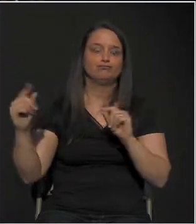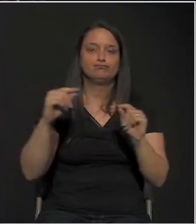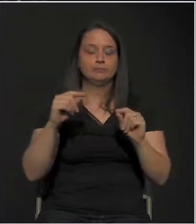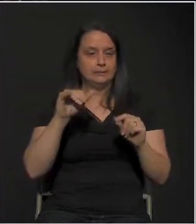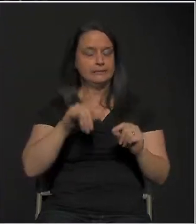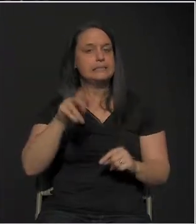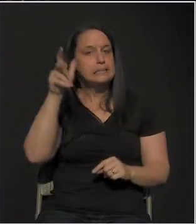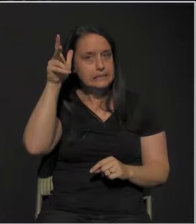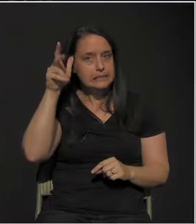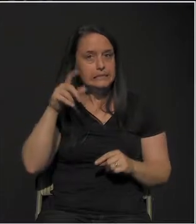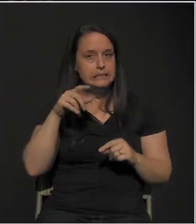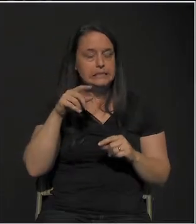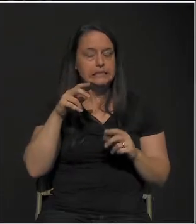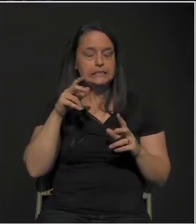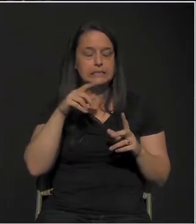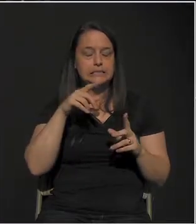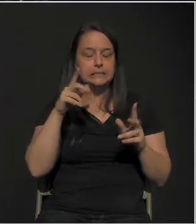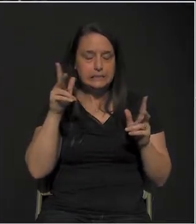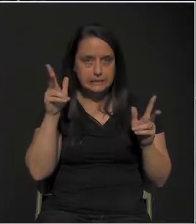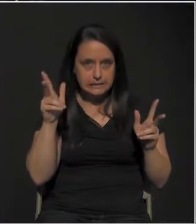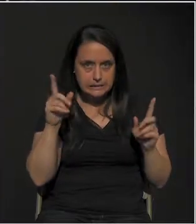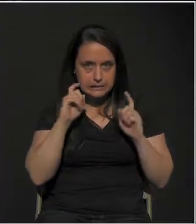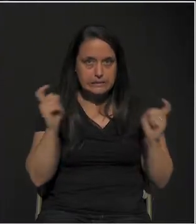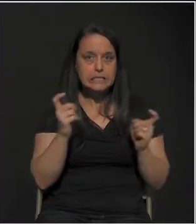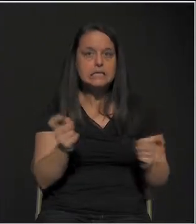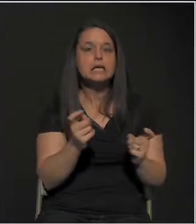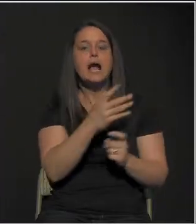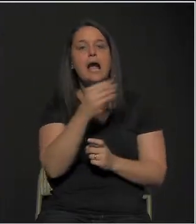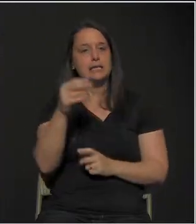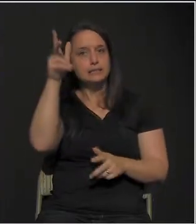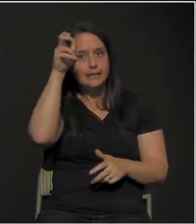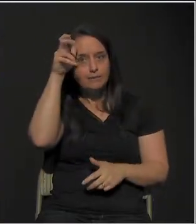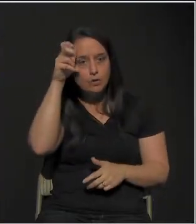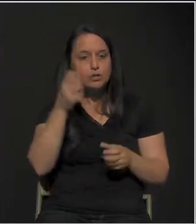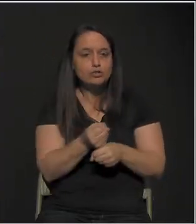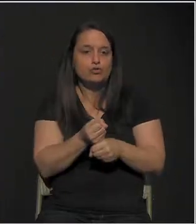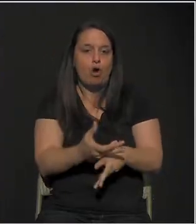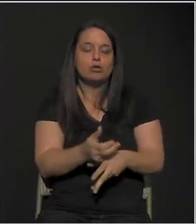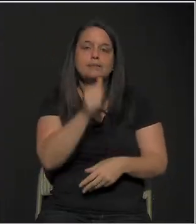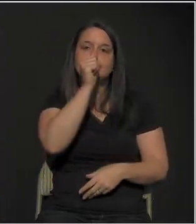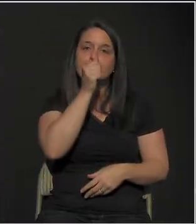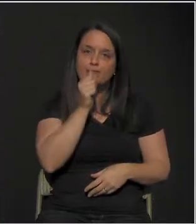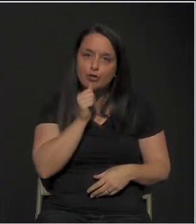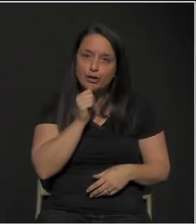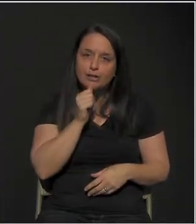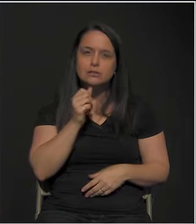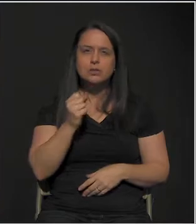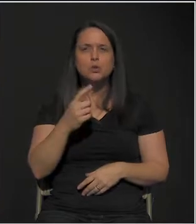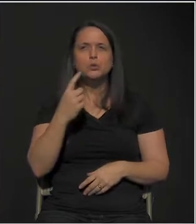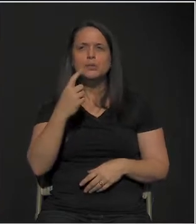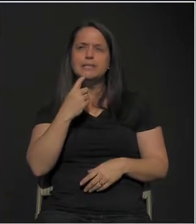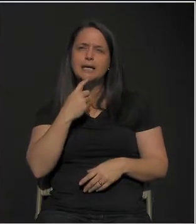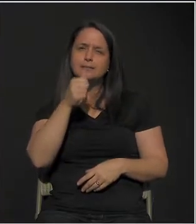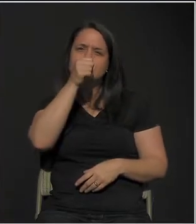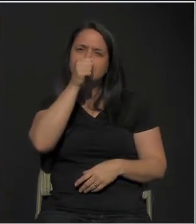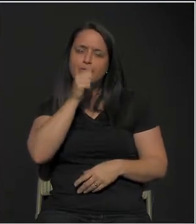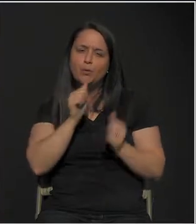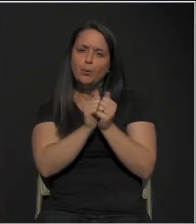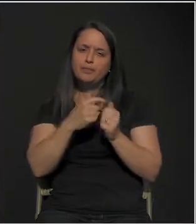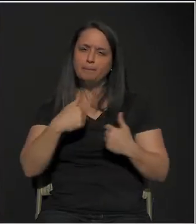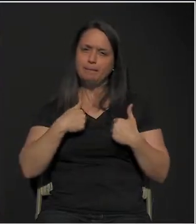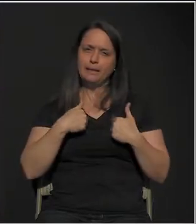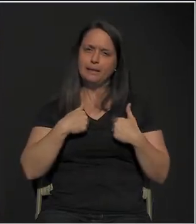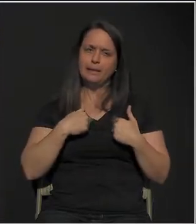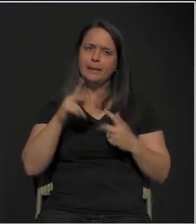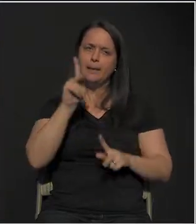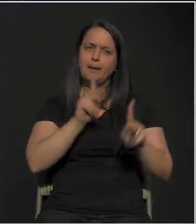sin and it is evil and it is causing suffering. So when you say suffer with me for the sake of the gospel, people